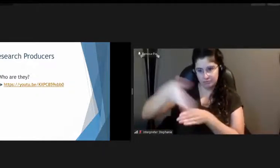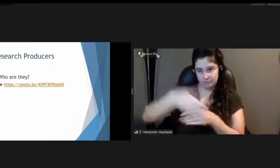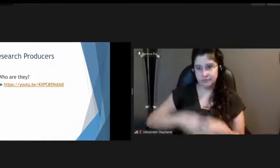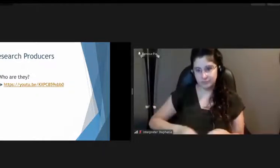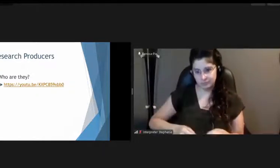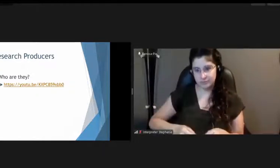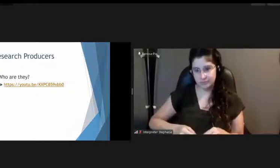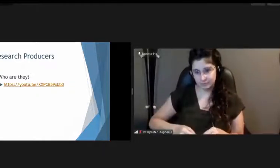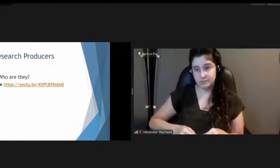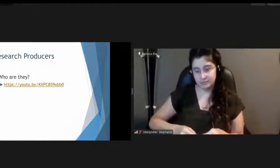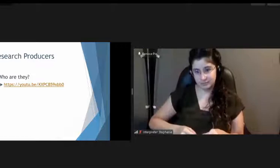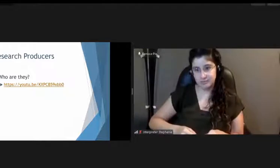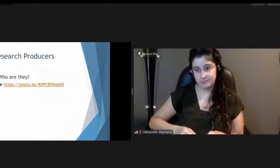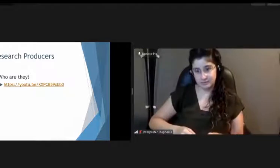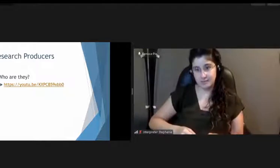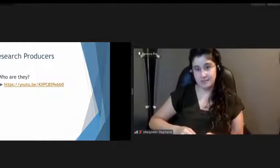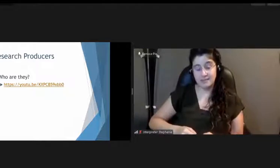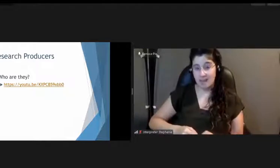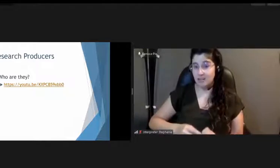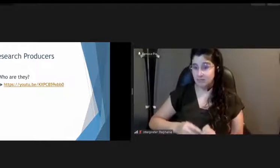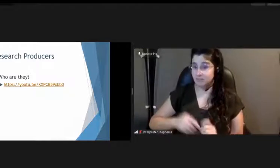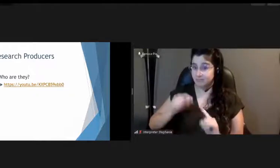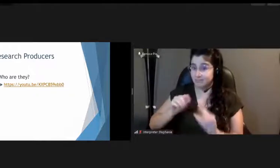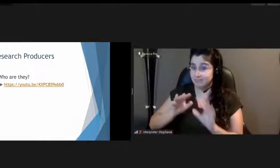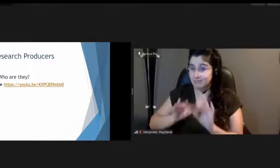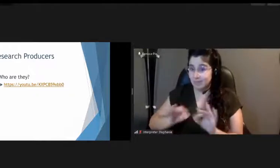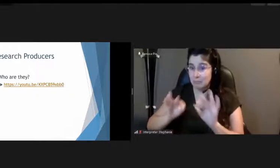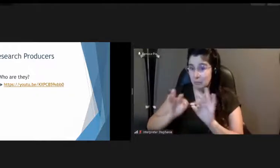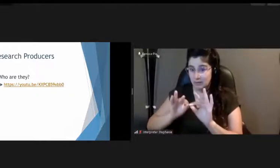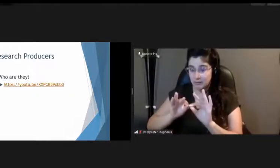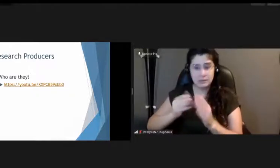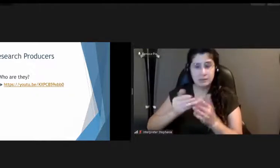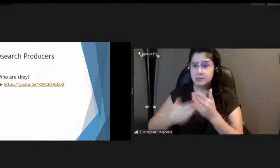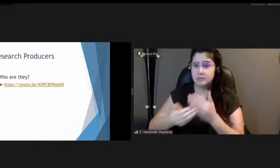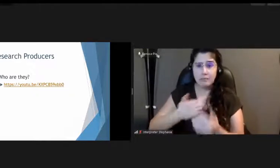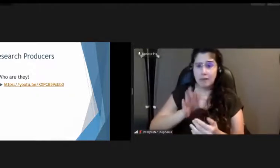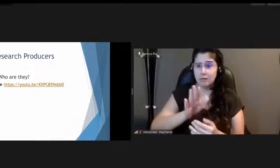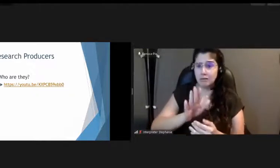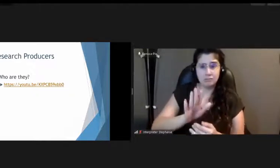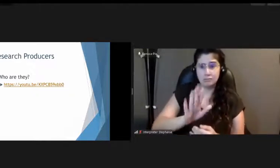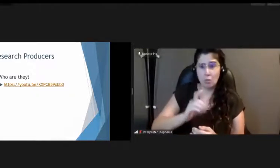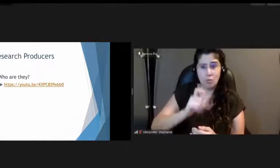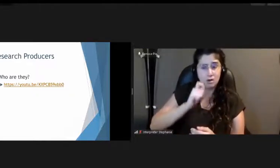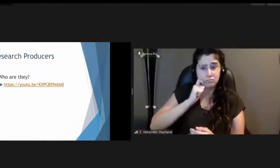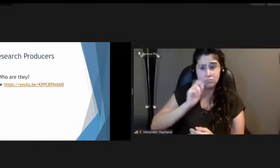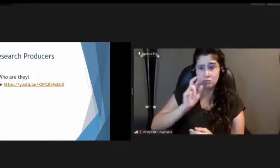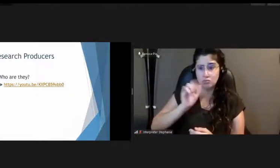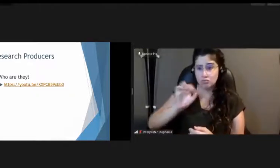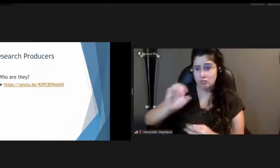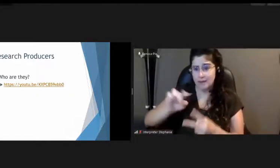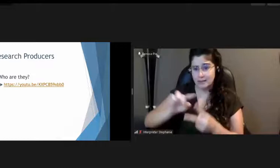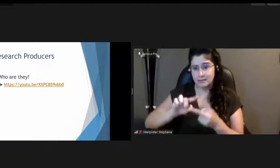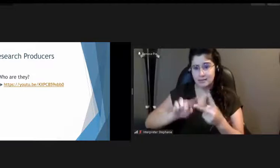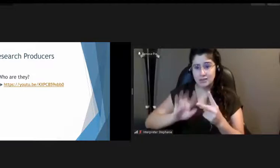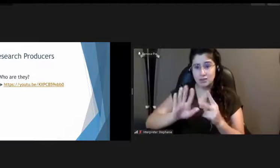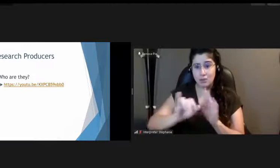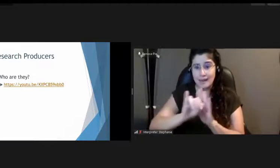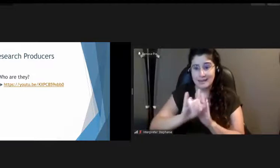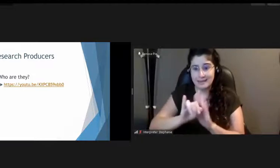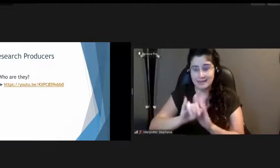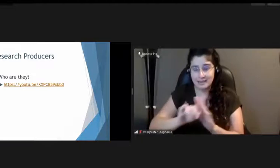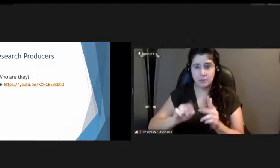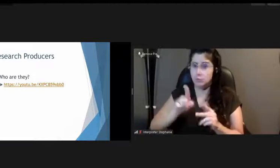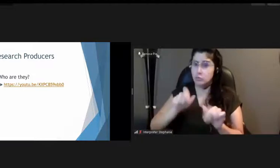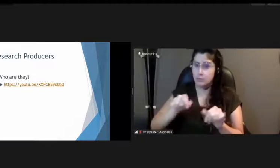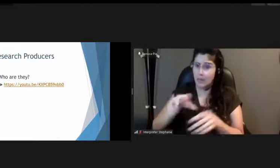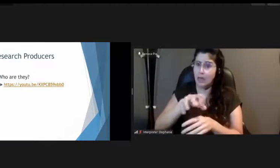It's important because whoever you are, whatever your identity is, you can be a psychologist. You belong